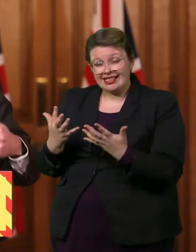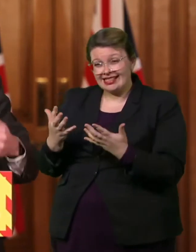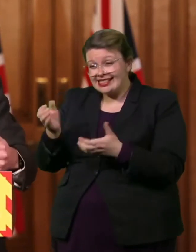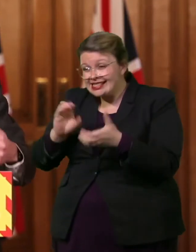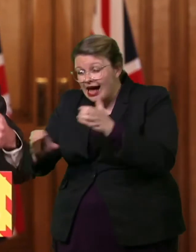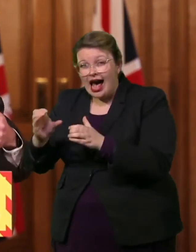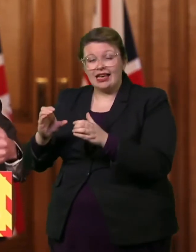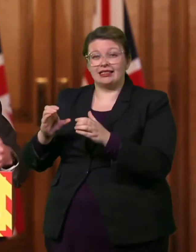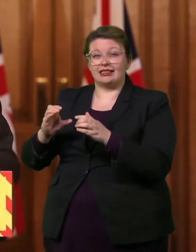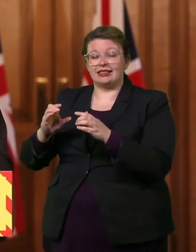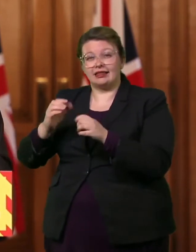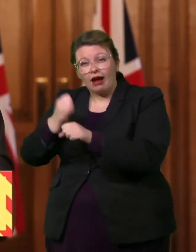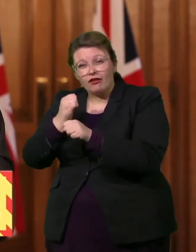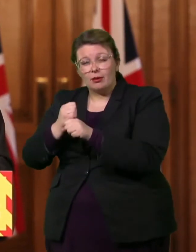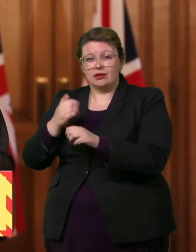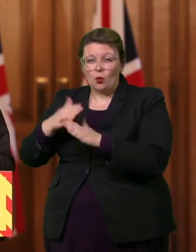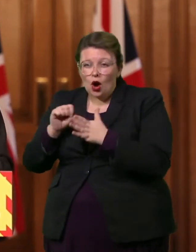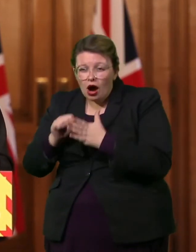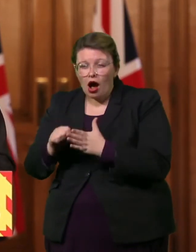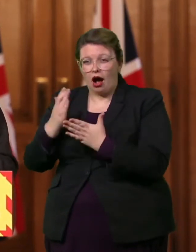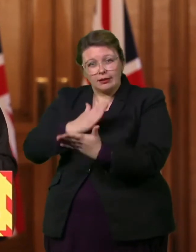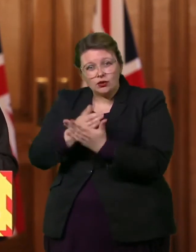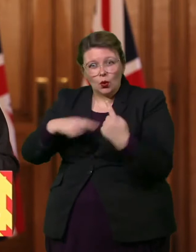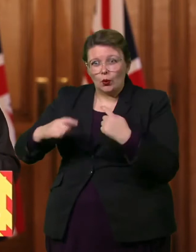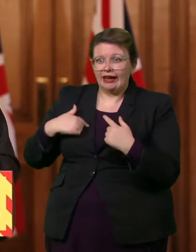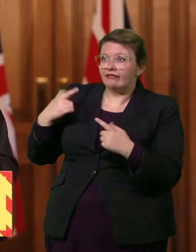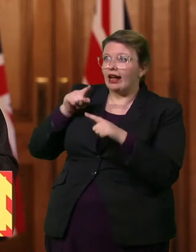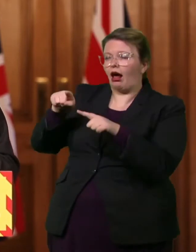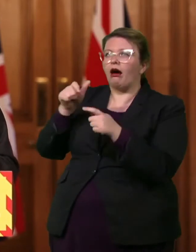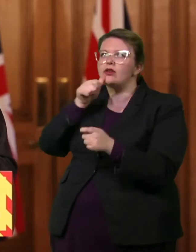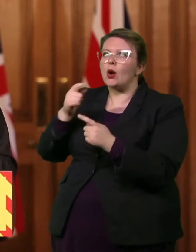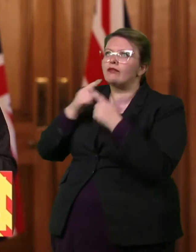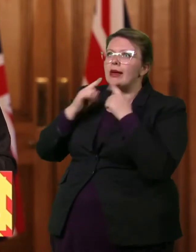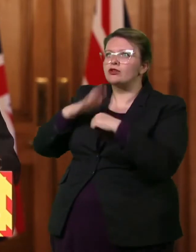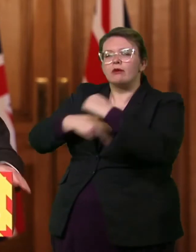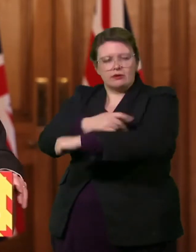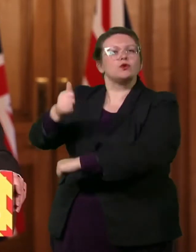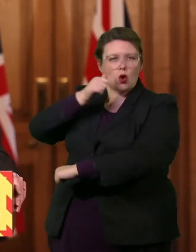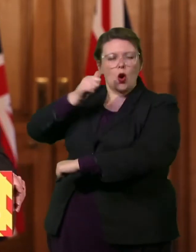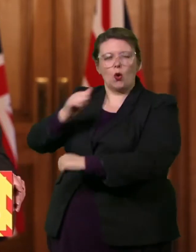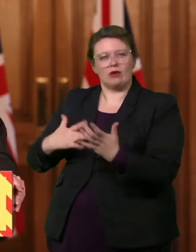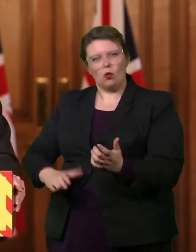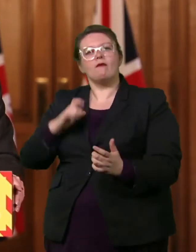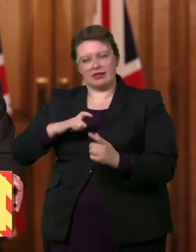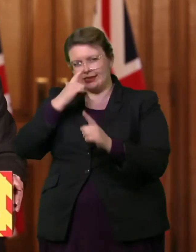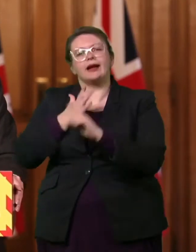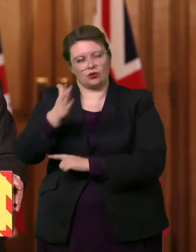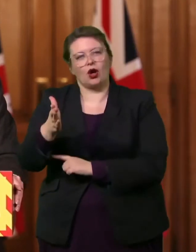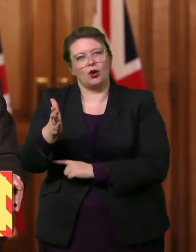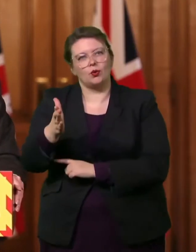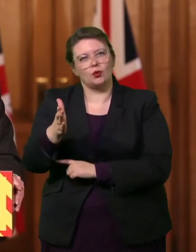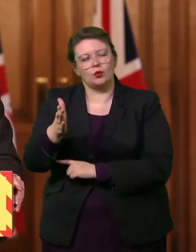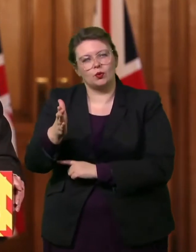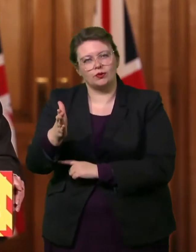as accessible as possible to people, which is what we're constantly striving to do. I'd like to give a shout out to Fazana